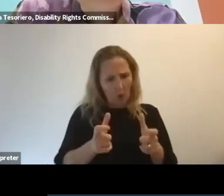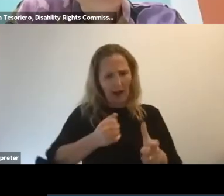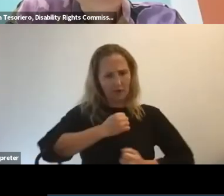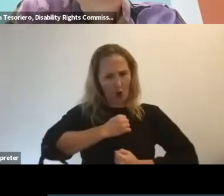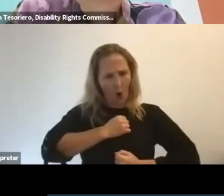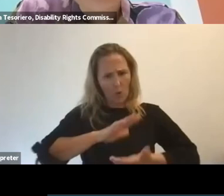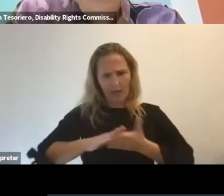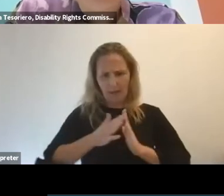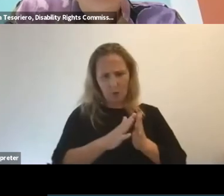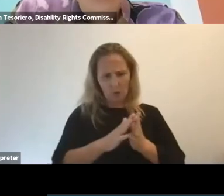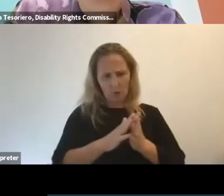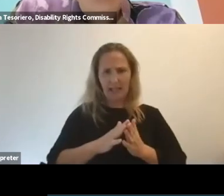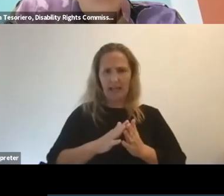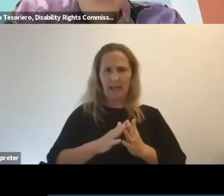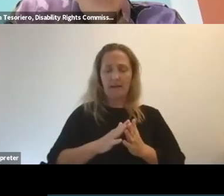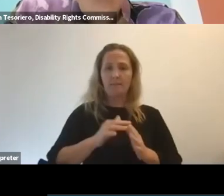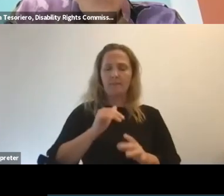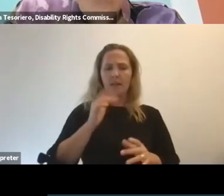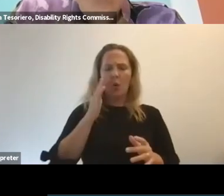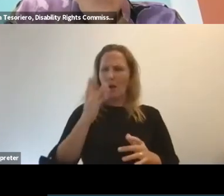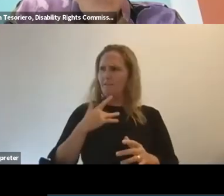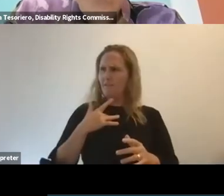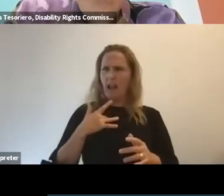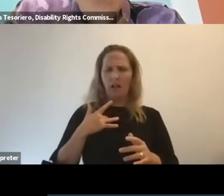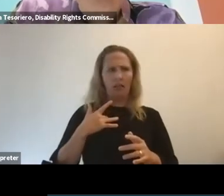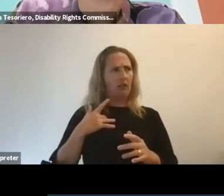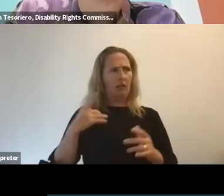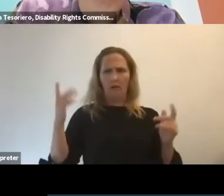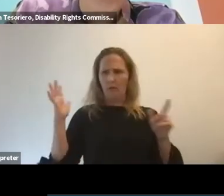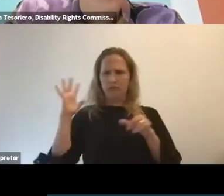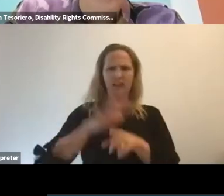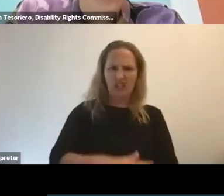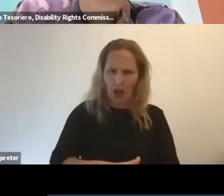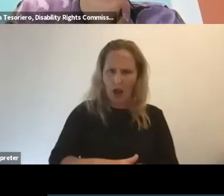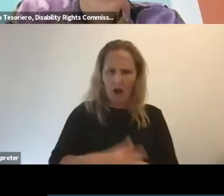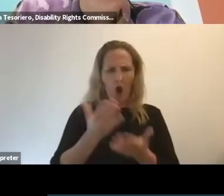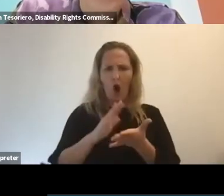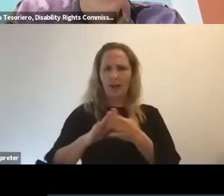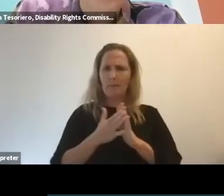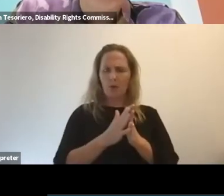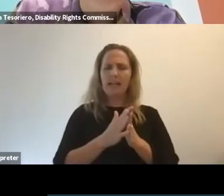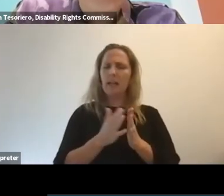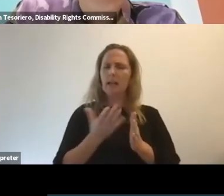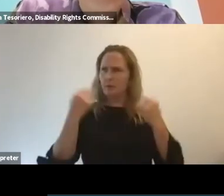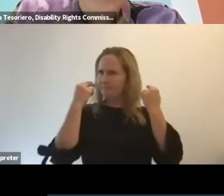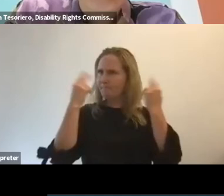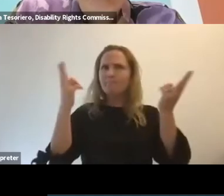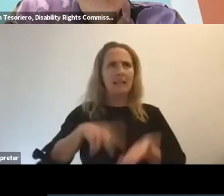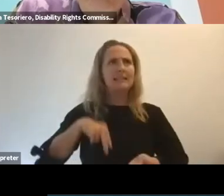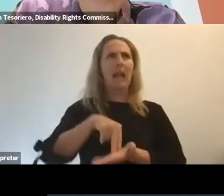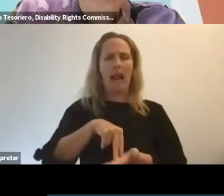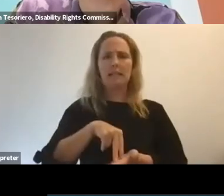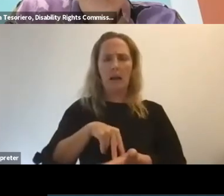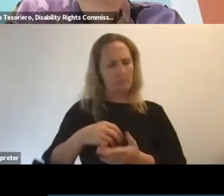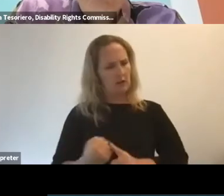that there was some undue pressure on his community, standing up for them and being prepared to effectively,